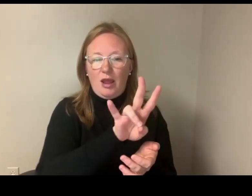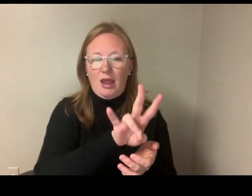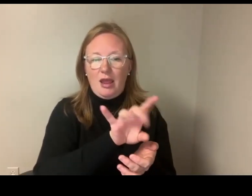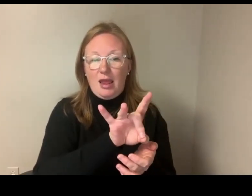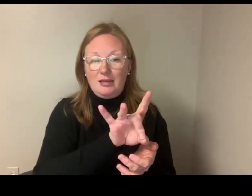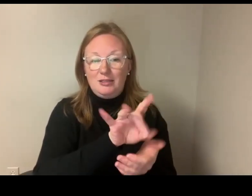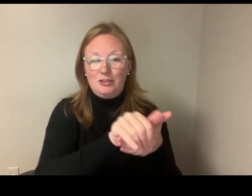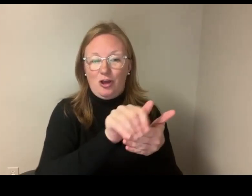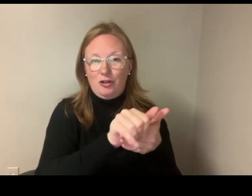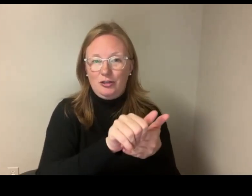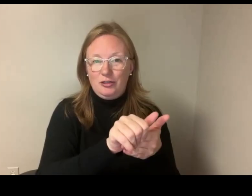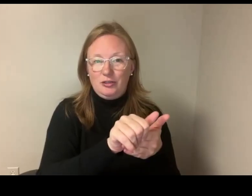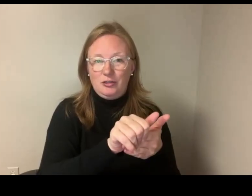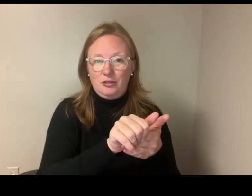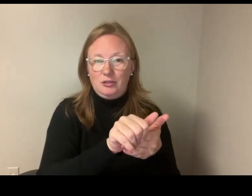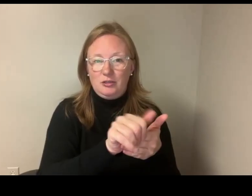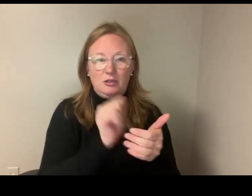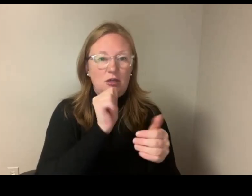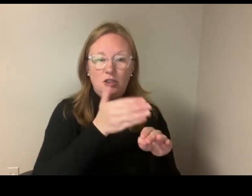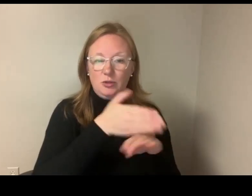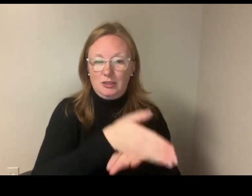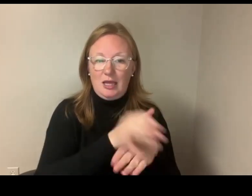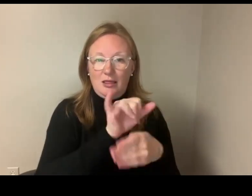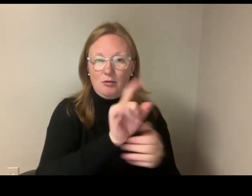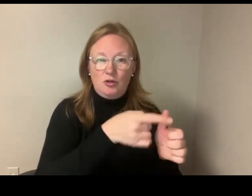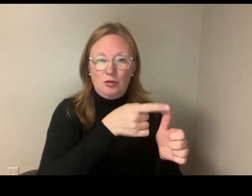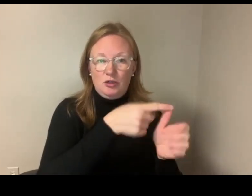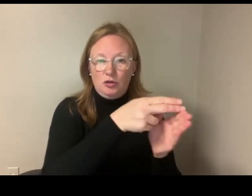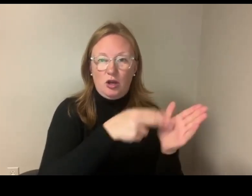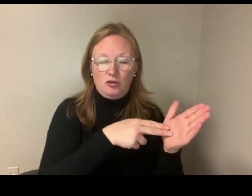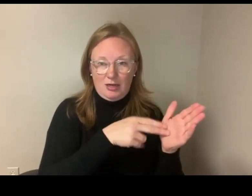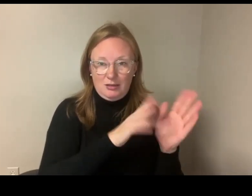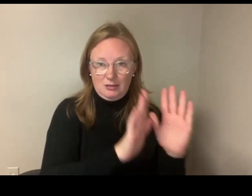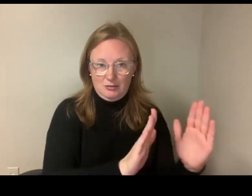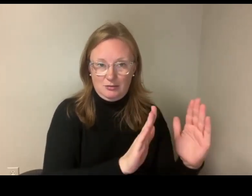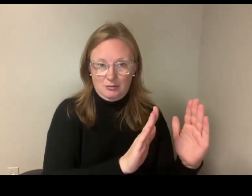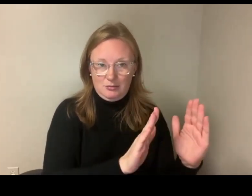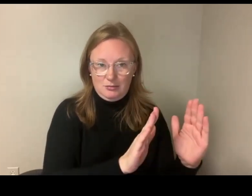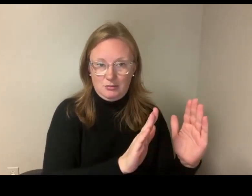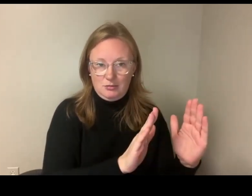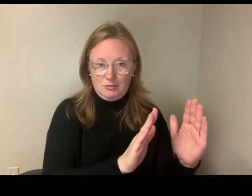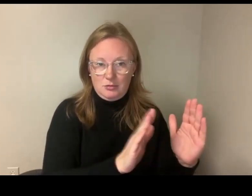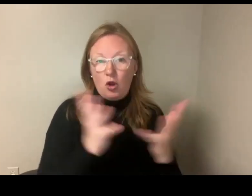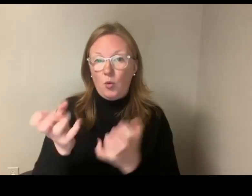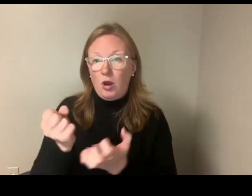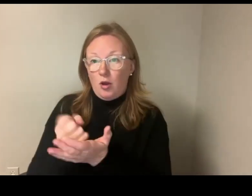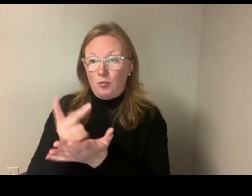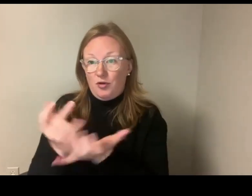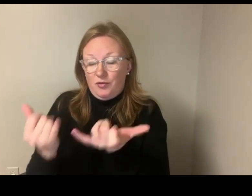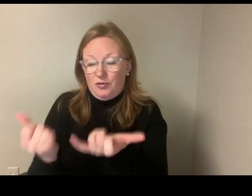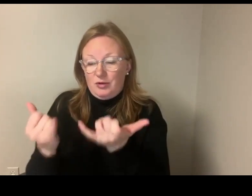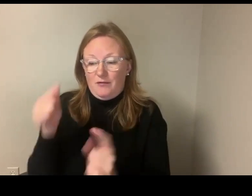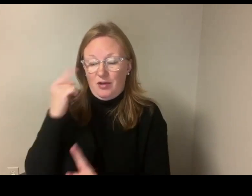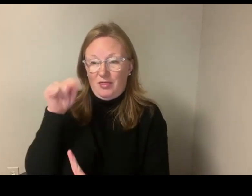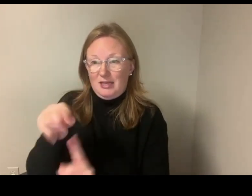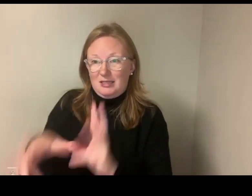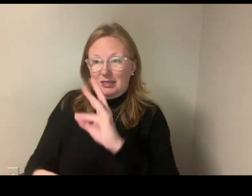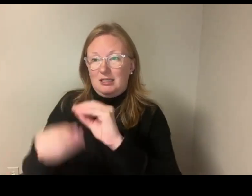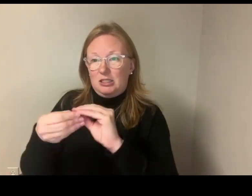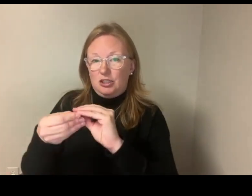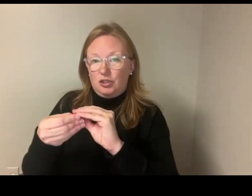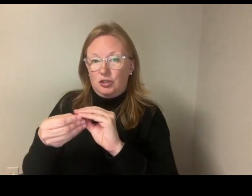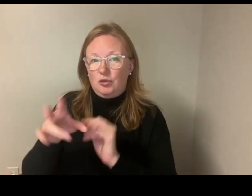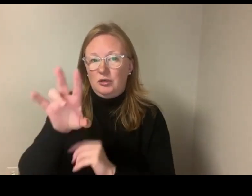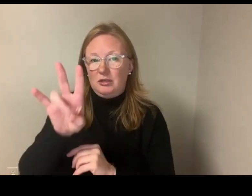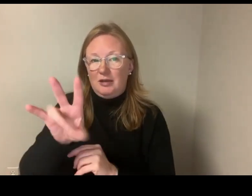$1,407,748 as a not to exceed. So that was the original contract. What we are looking for approval for here is an additional